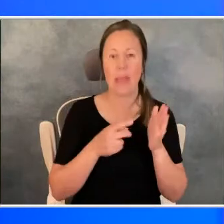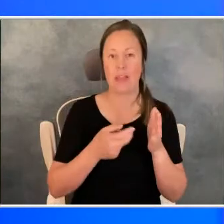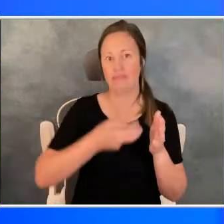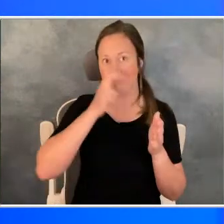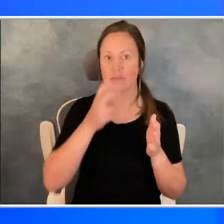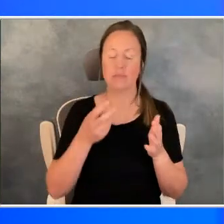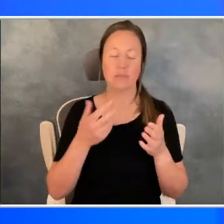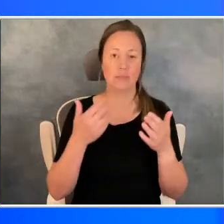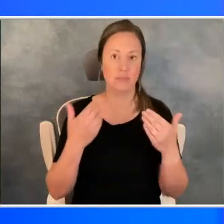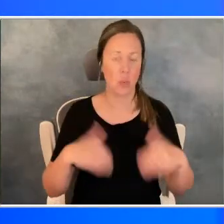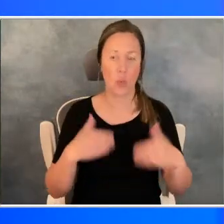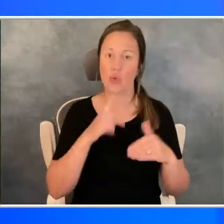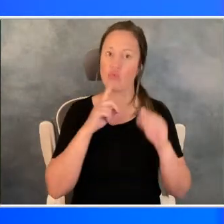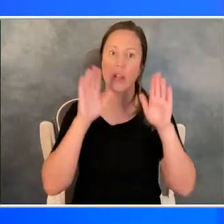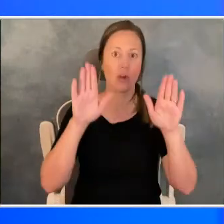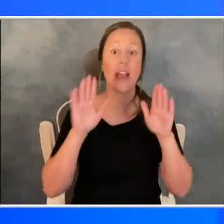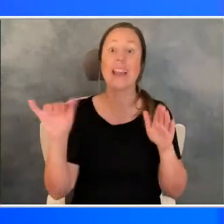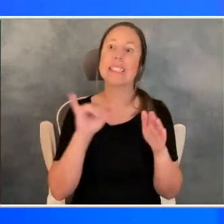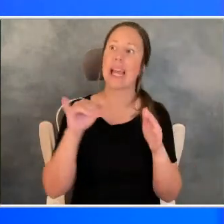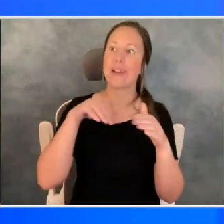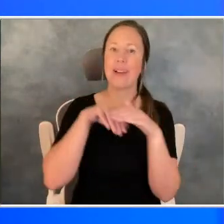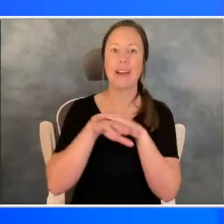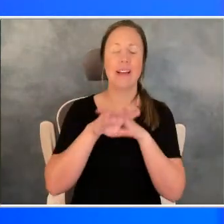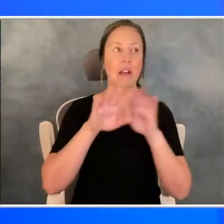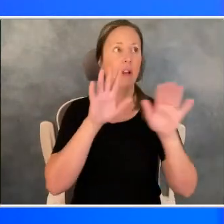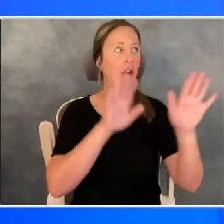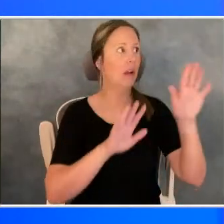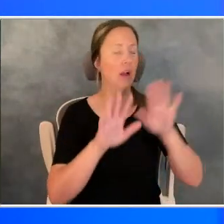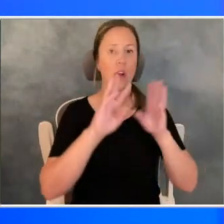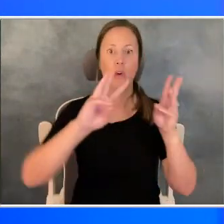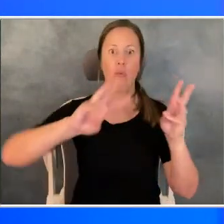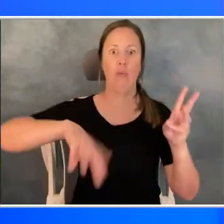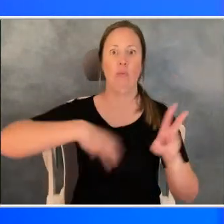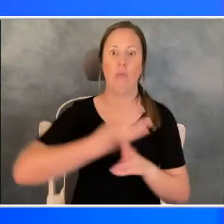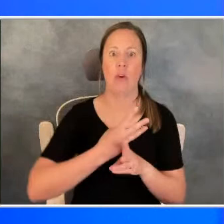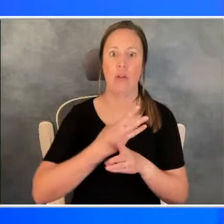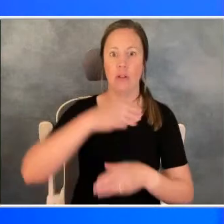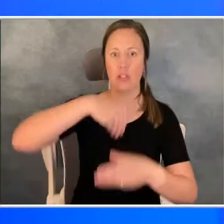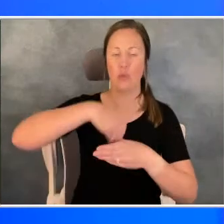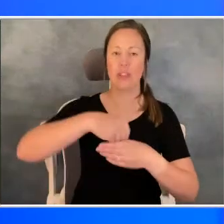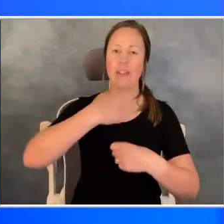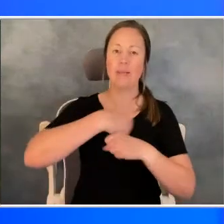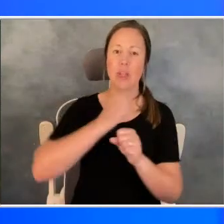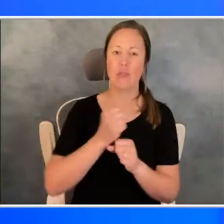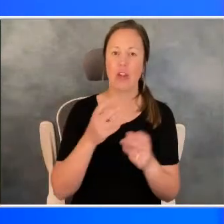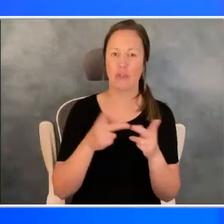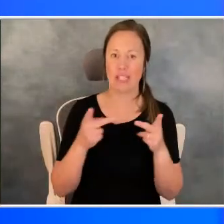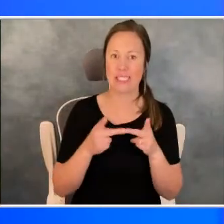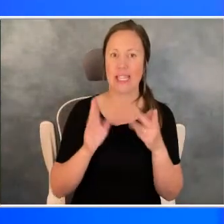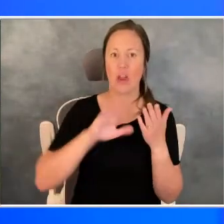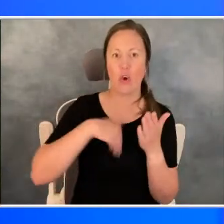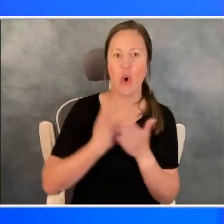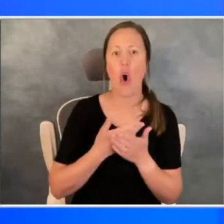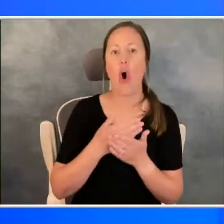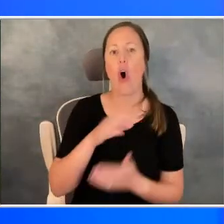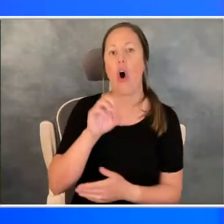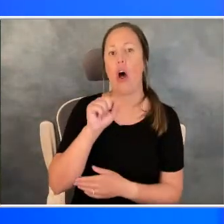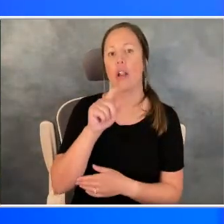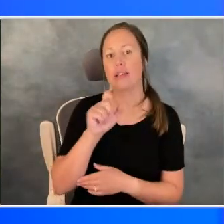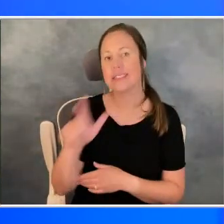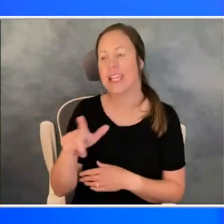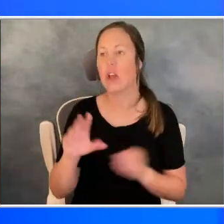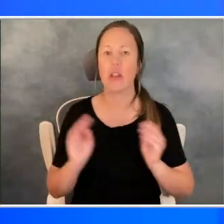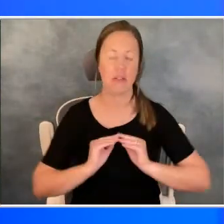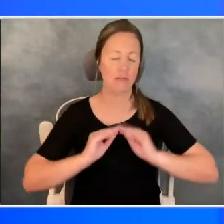like entering a different world. Inside these manufacturing facilities, it's typically all stainless steel and bright white.